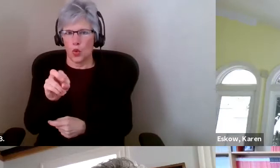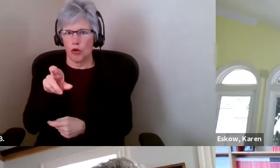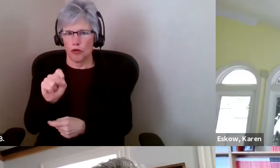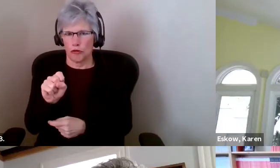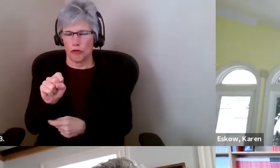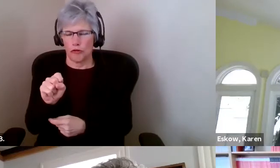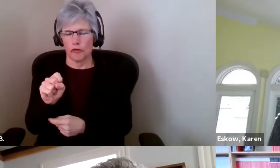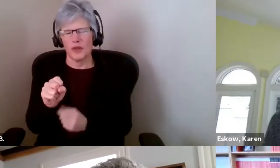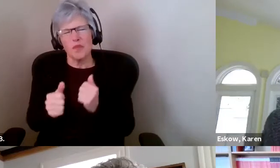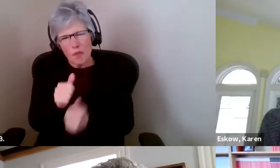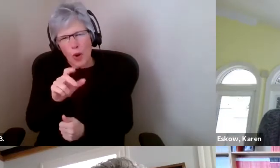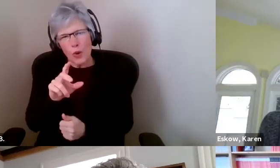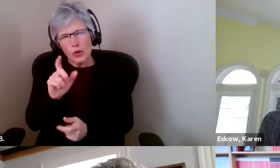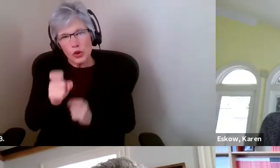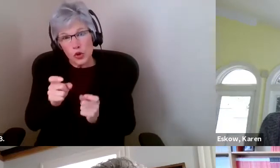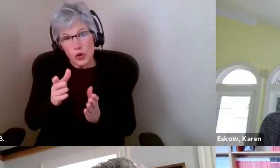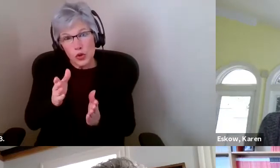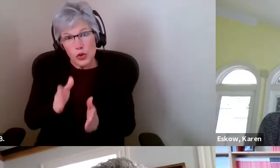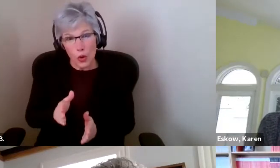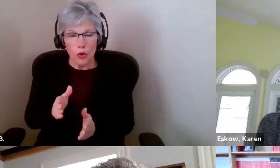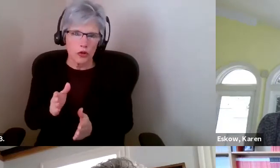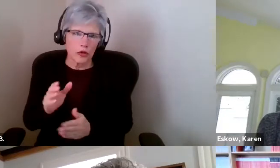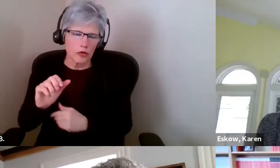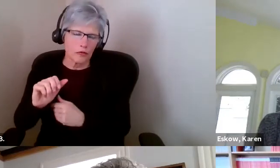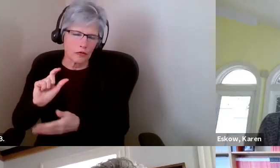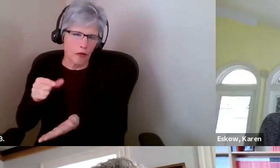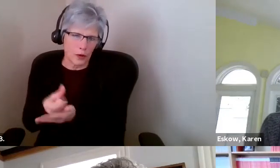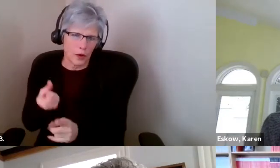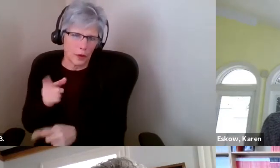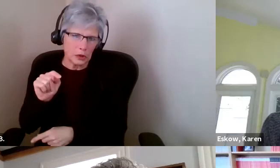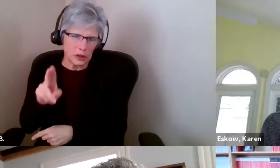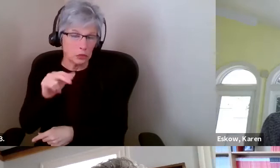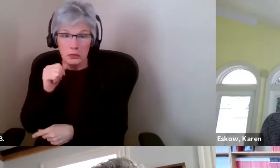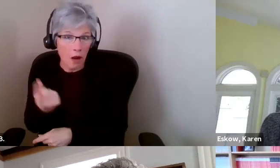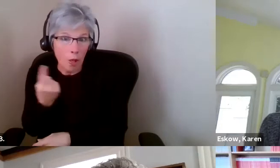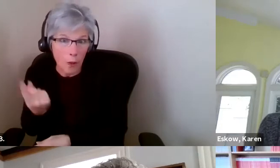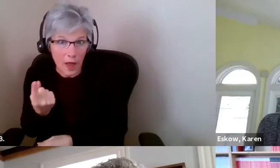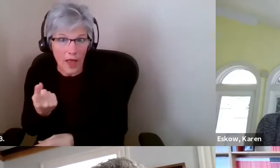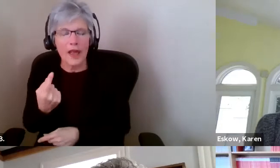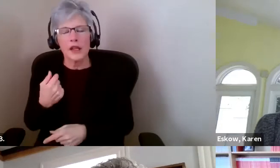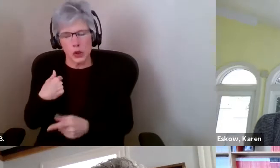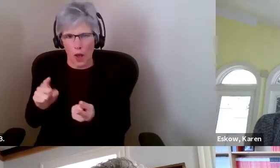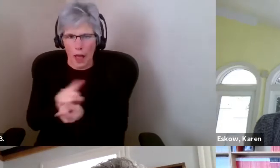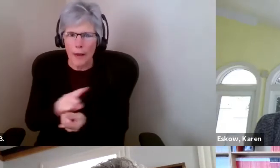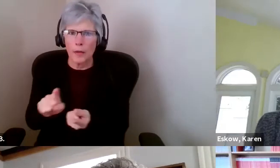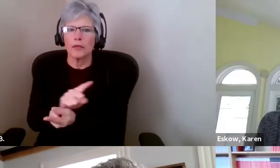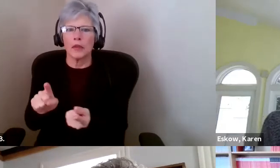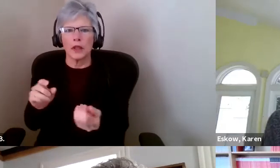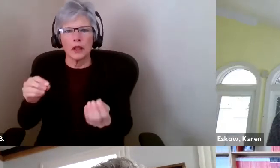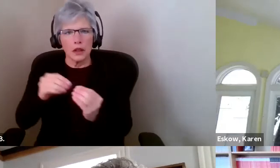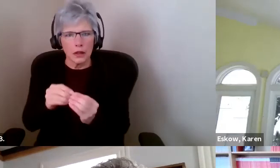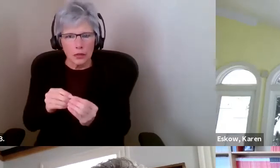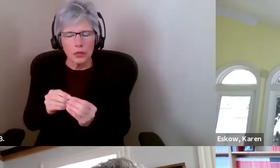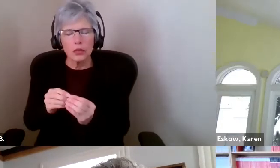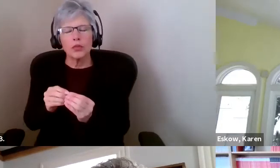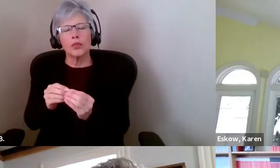always work that way. And we're working regularly on meeting more of them. Francis is introducing them to